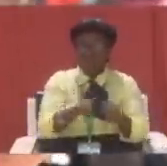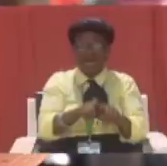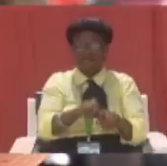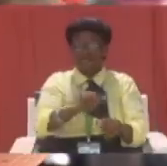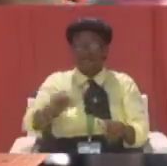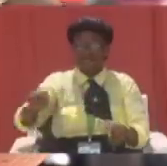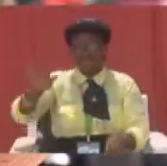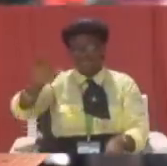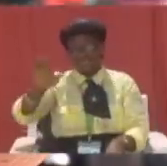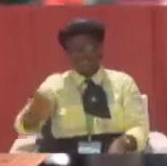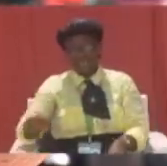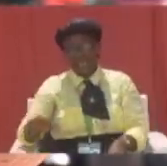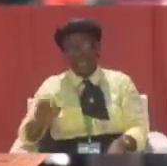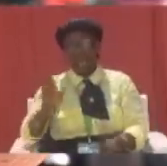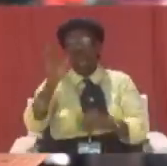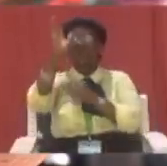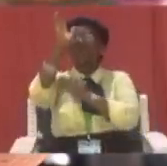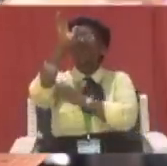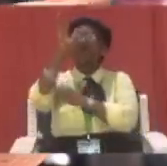God is a carrier.